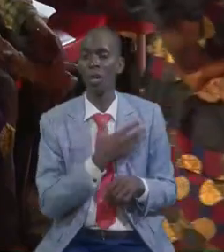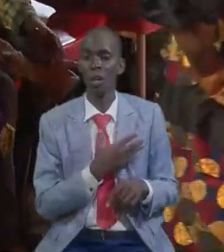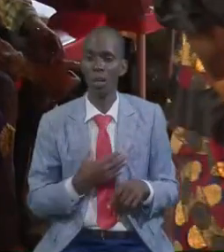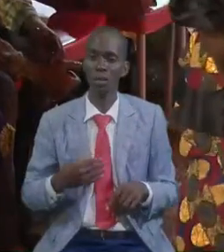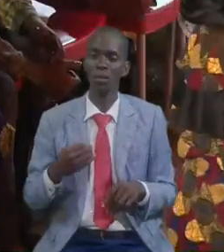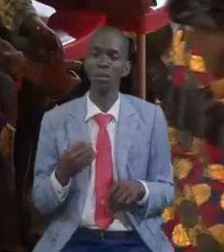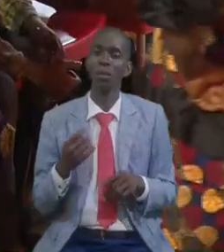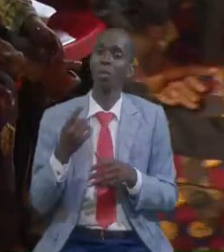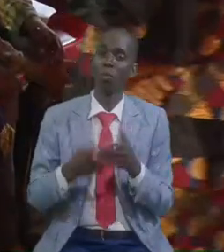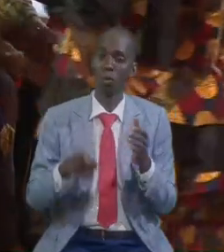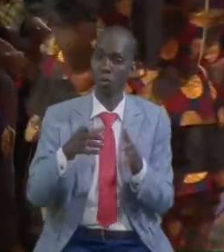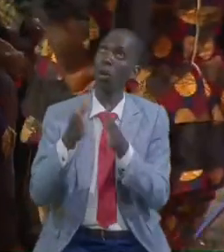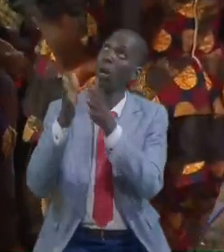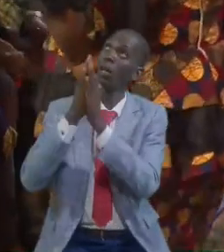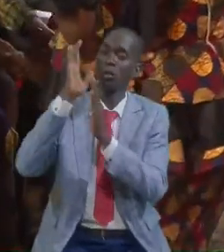he will give unto you.